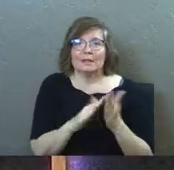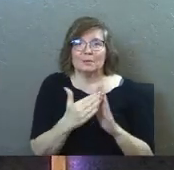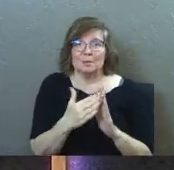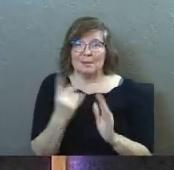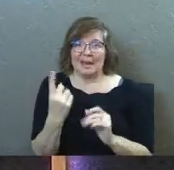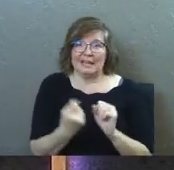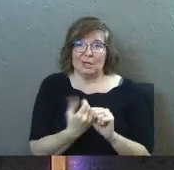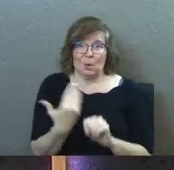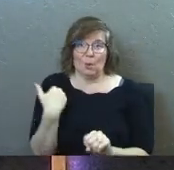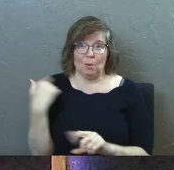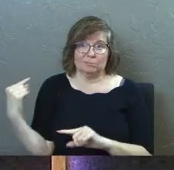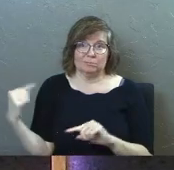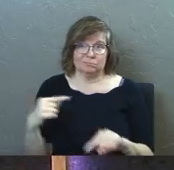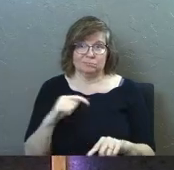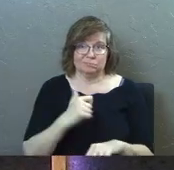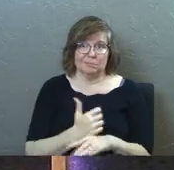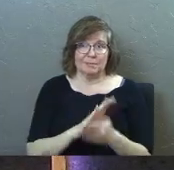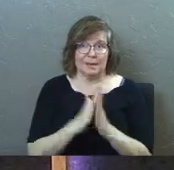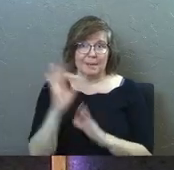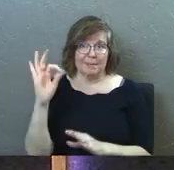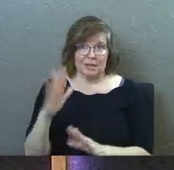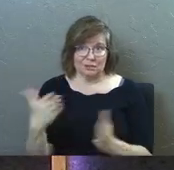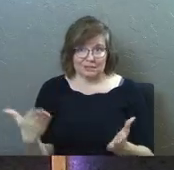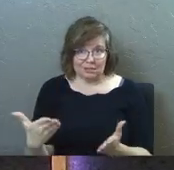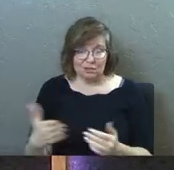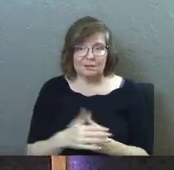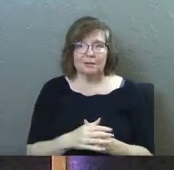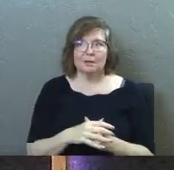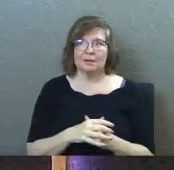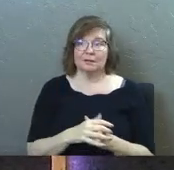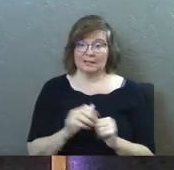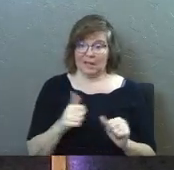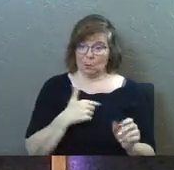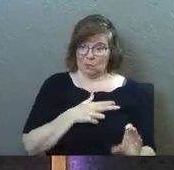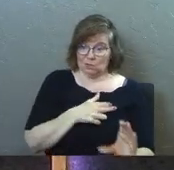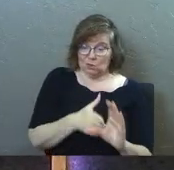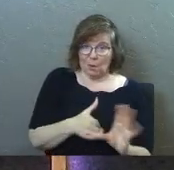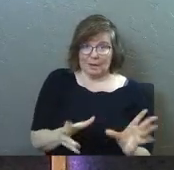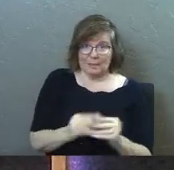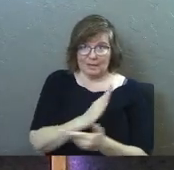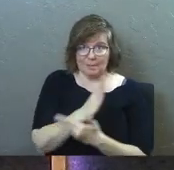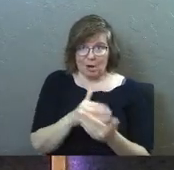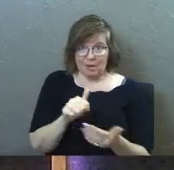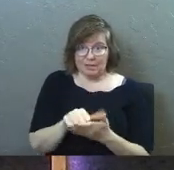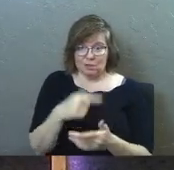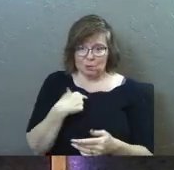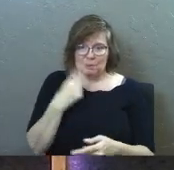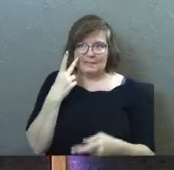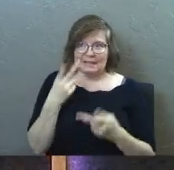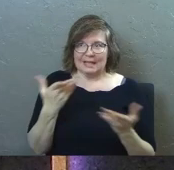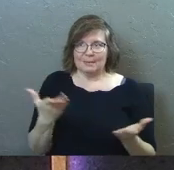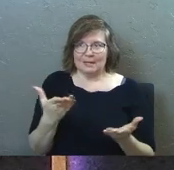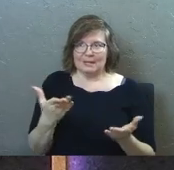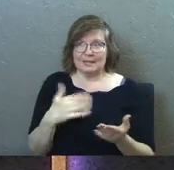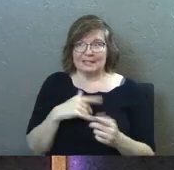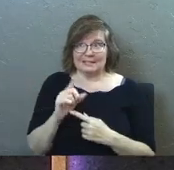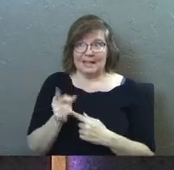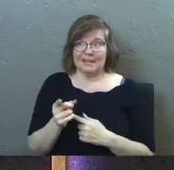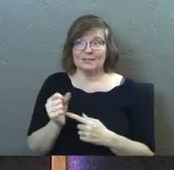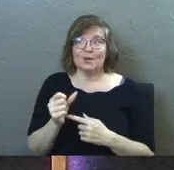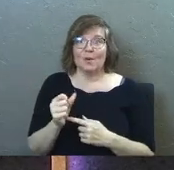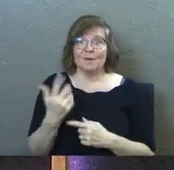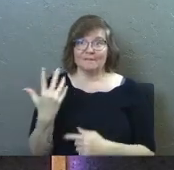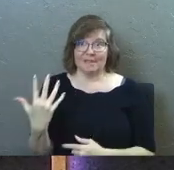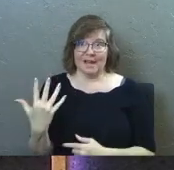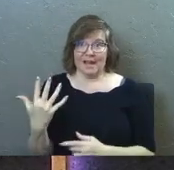community. About a year ago, they became pastors here. And they're like, can we join in and be part of this? You're going to see them here in just a second.